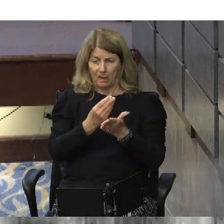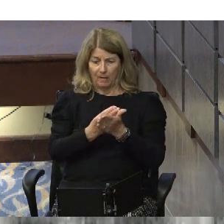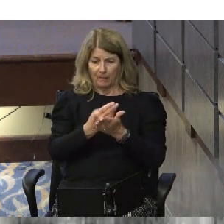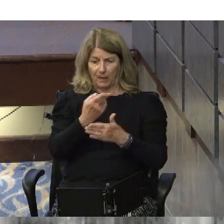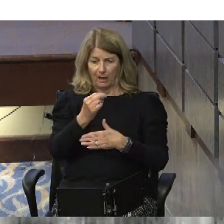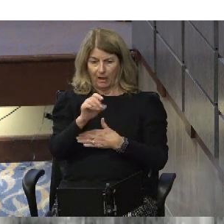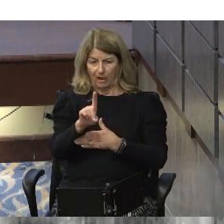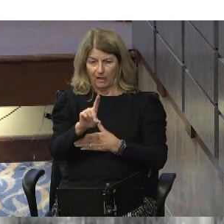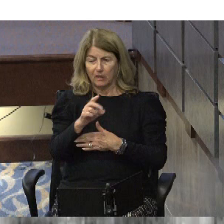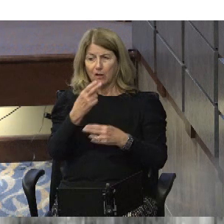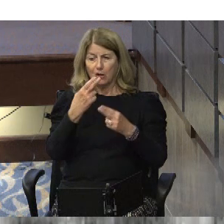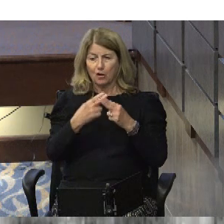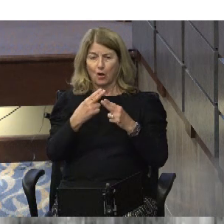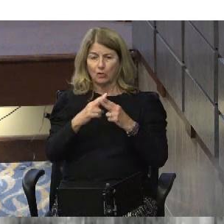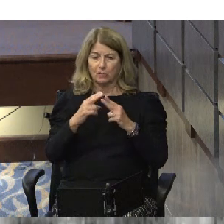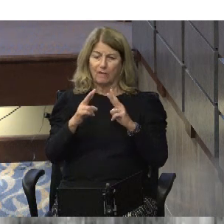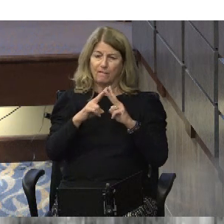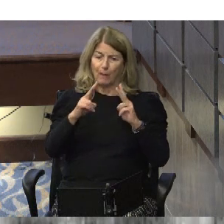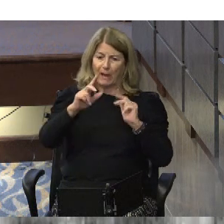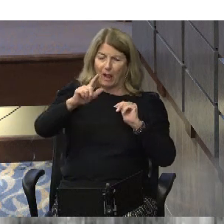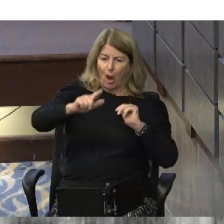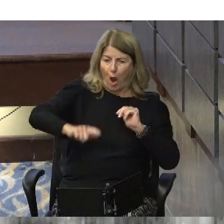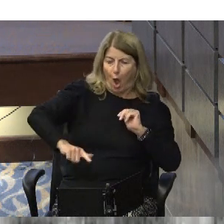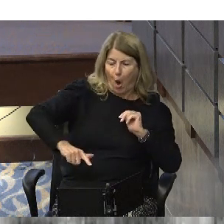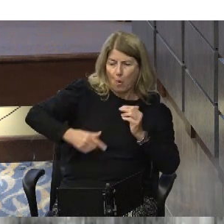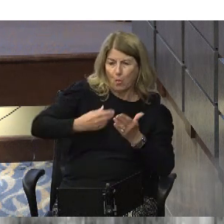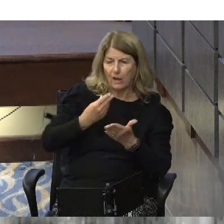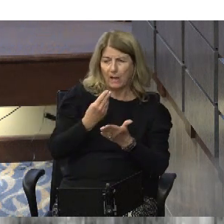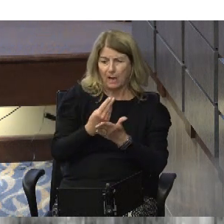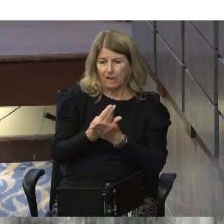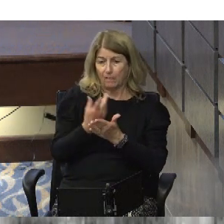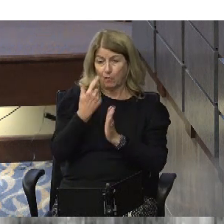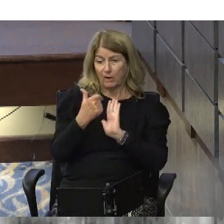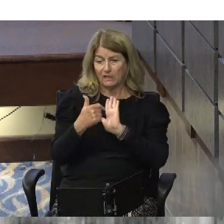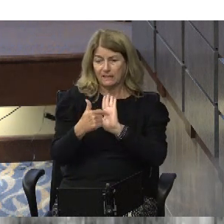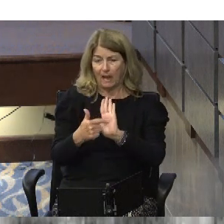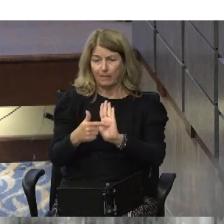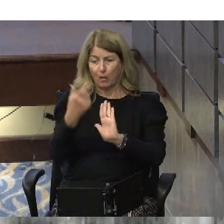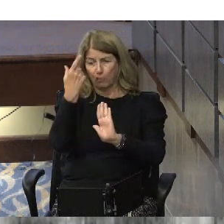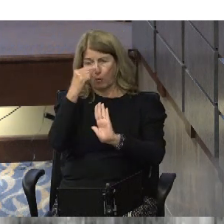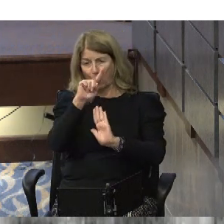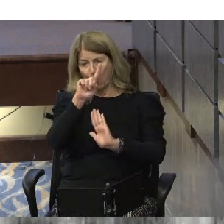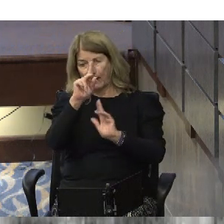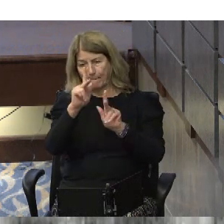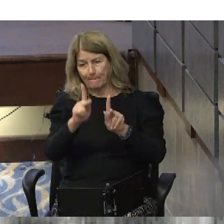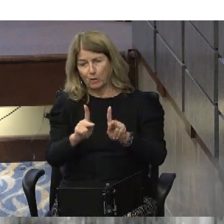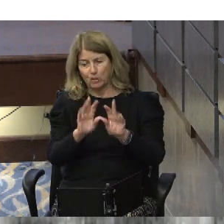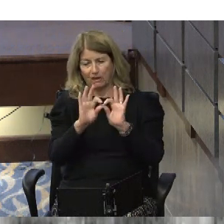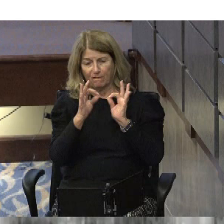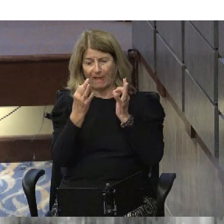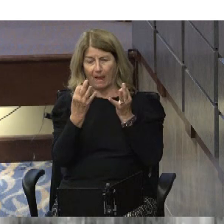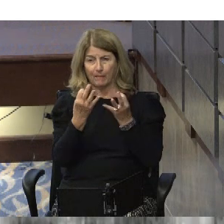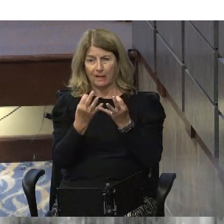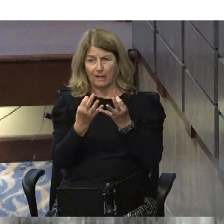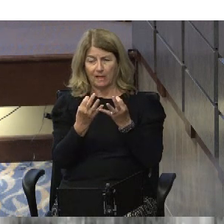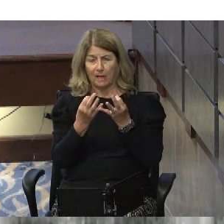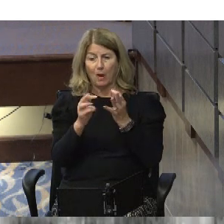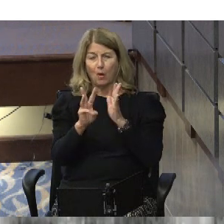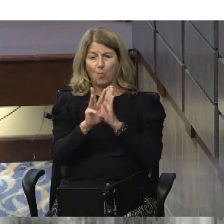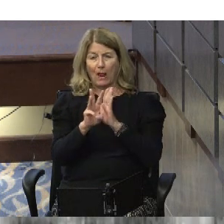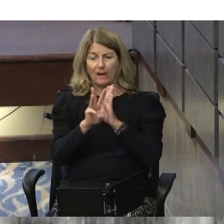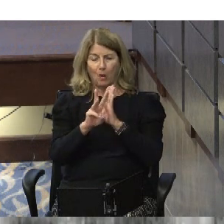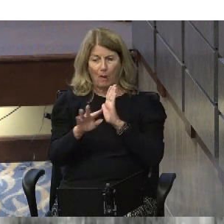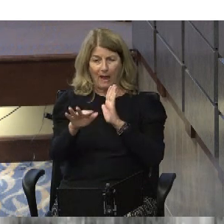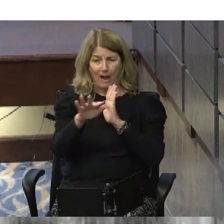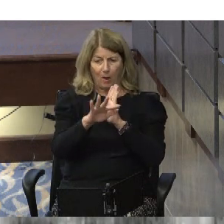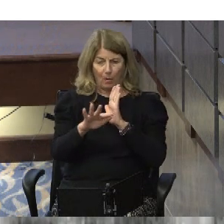group extremely low income. So as an example, for a one-person family in the Waco metropolitan